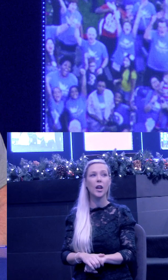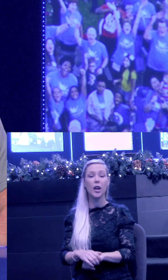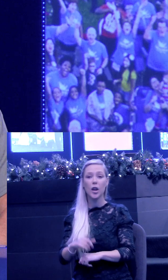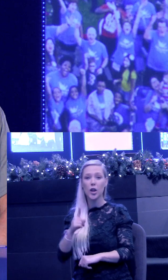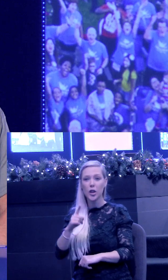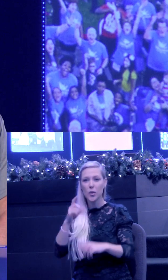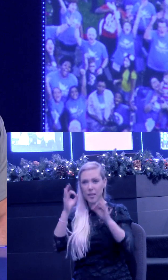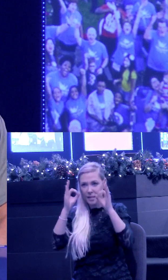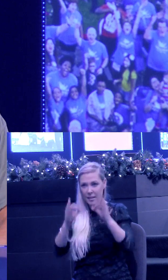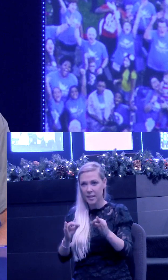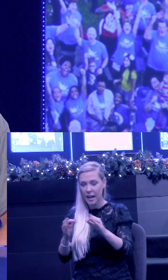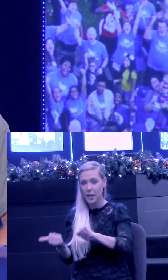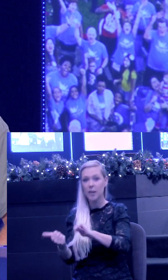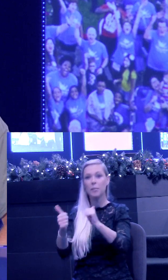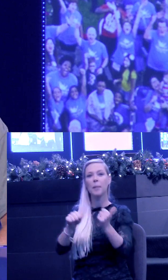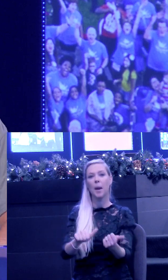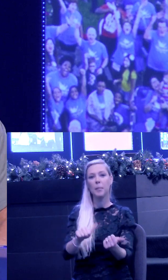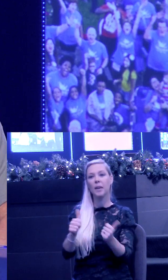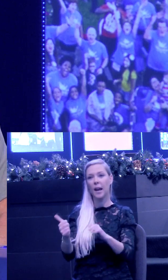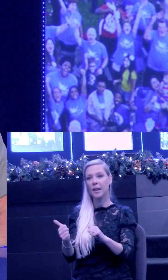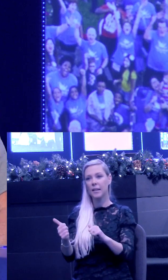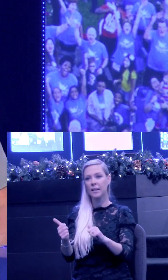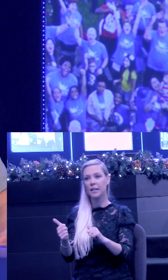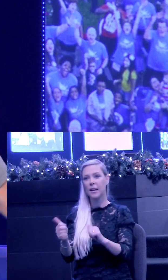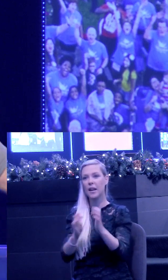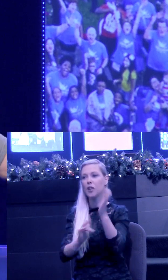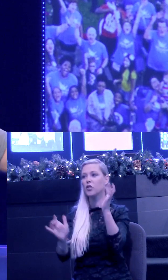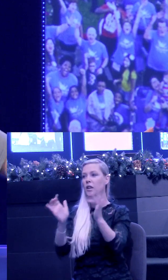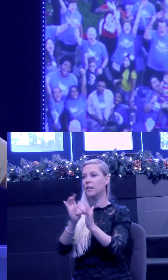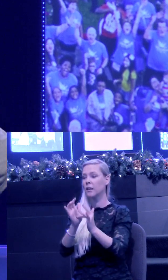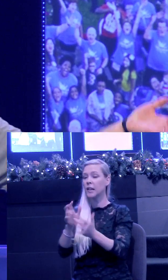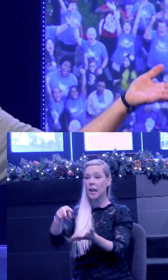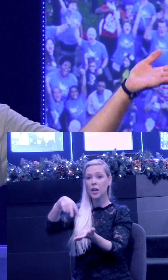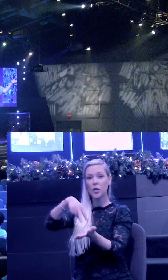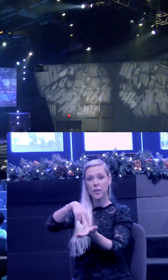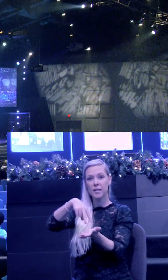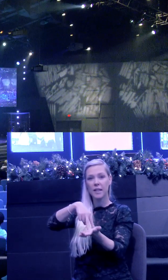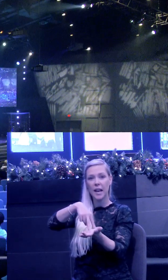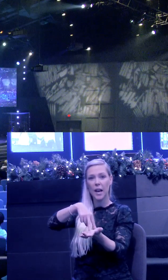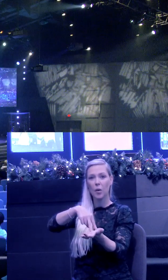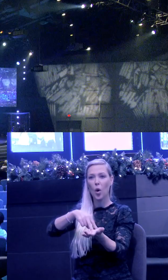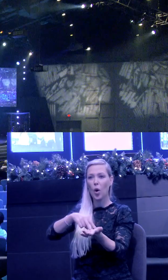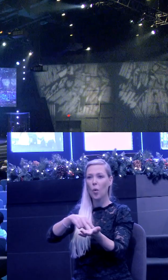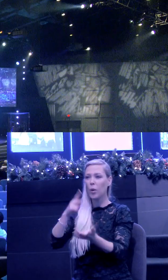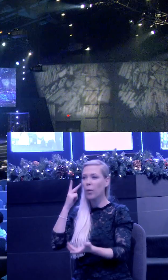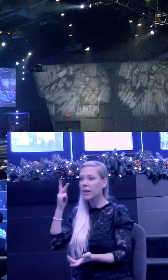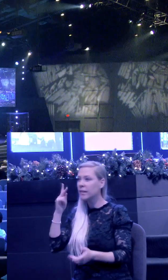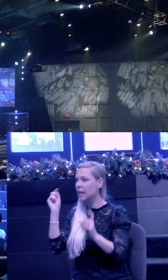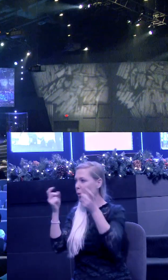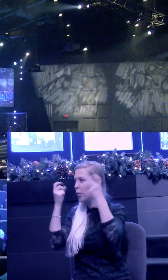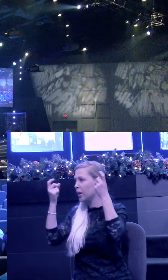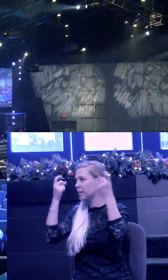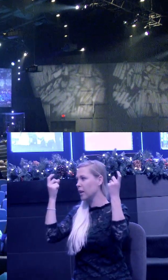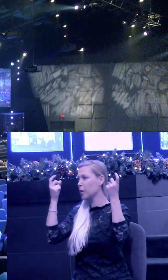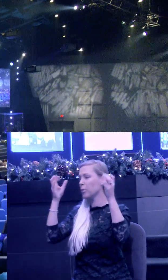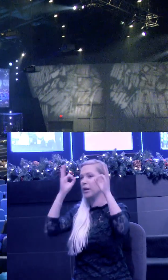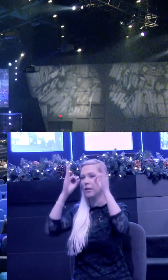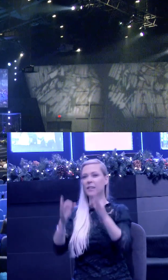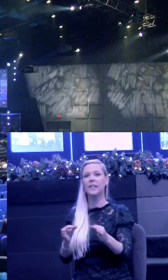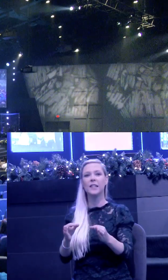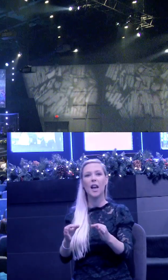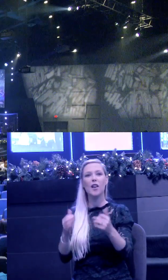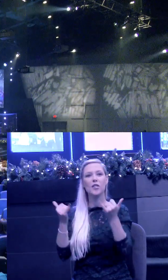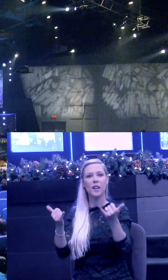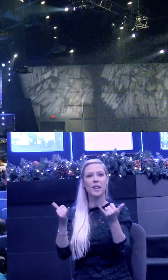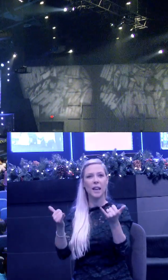that spiritual decision to be baptized in Jesus, would you just stand? We just want to see that. We want to celebrate your decisions